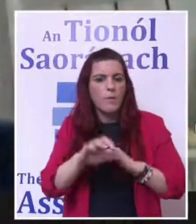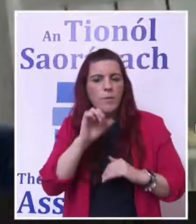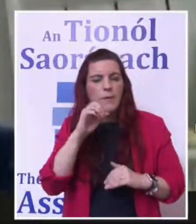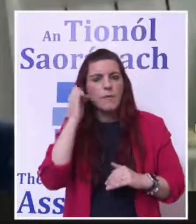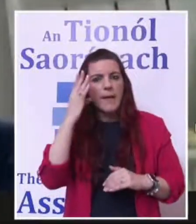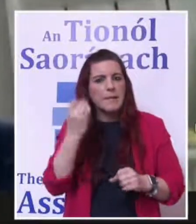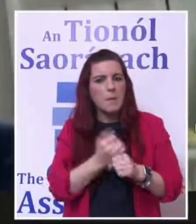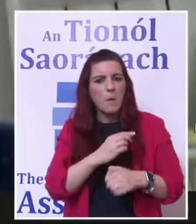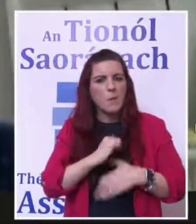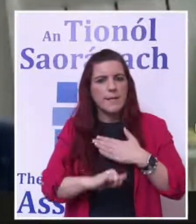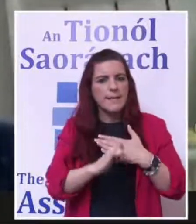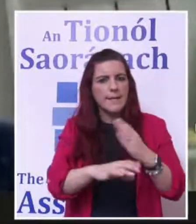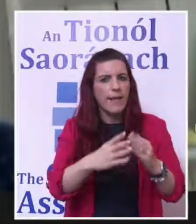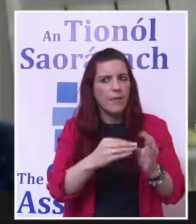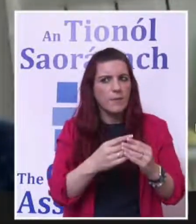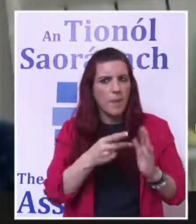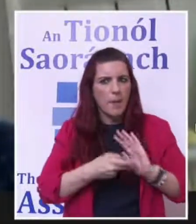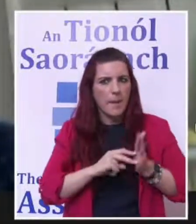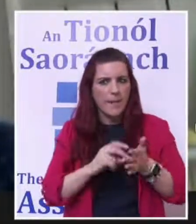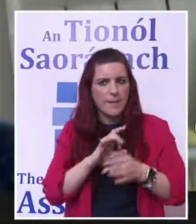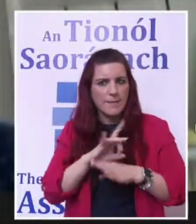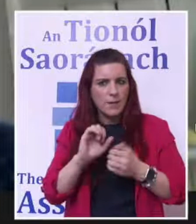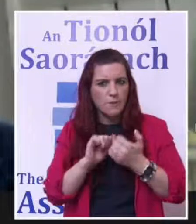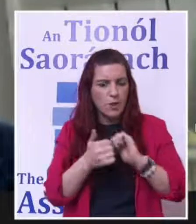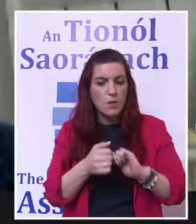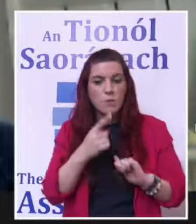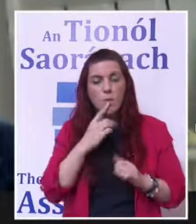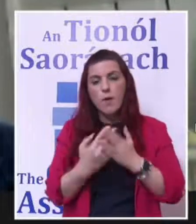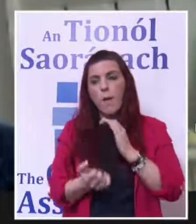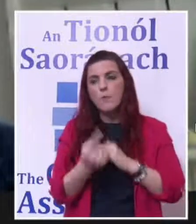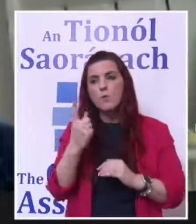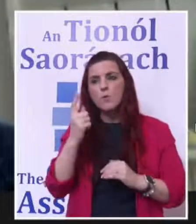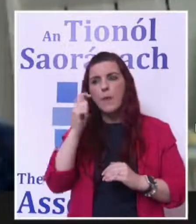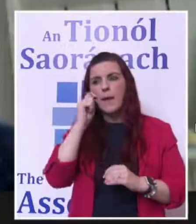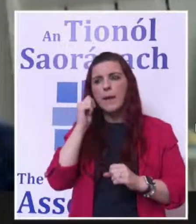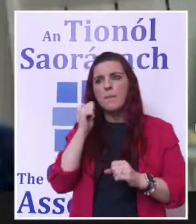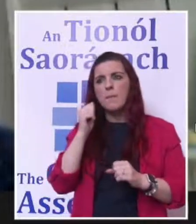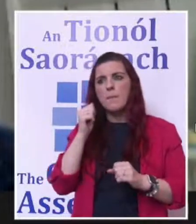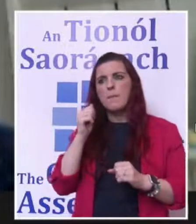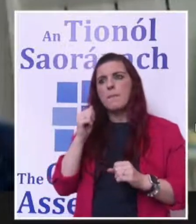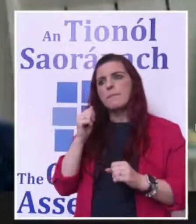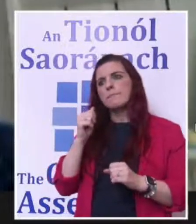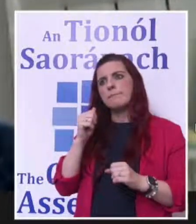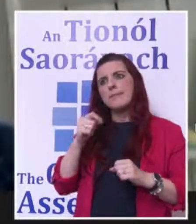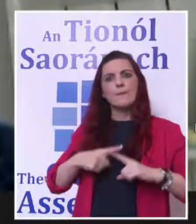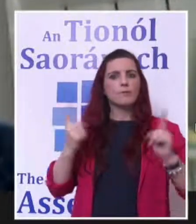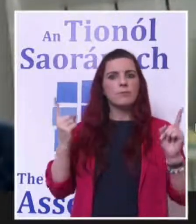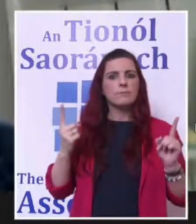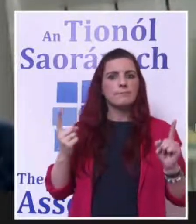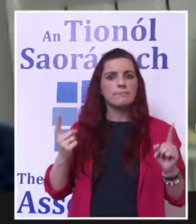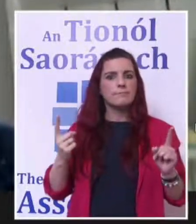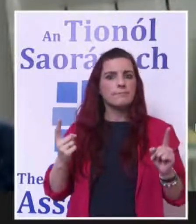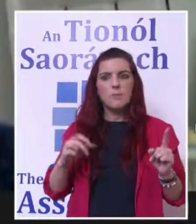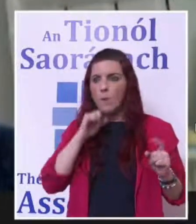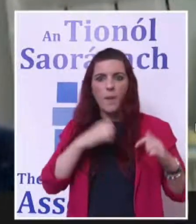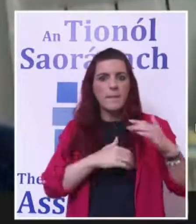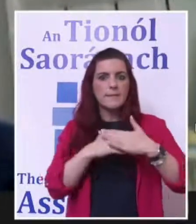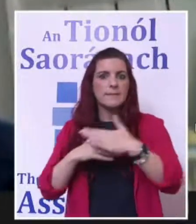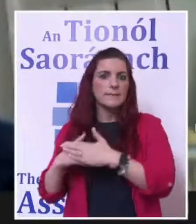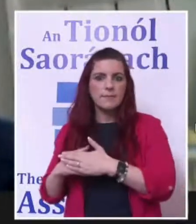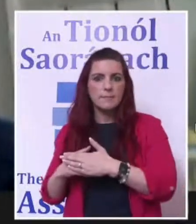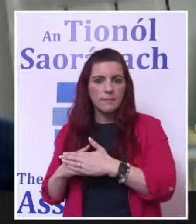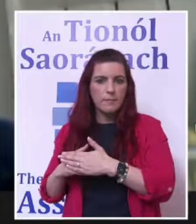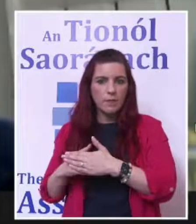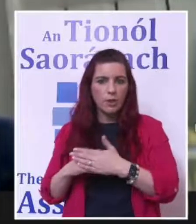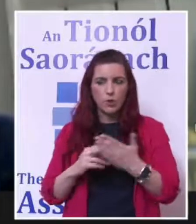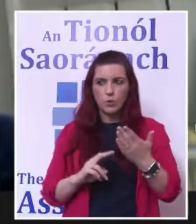with. So the opportunity to think beyond the box, using the